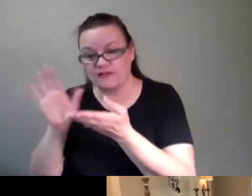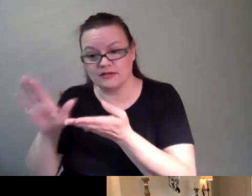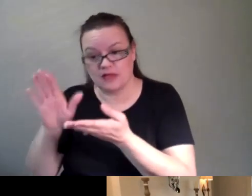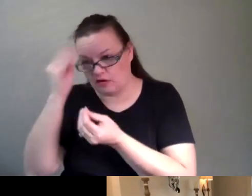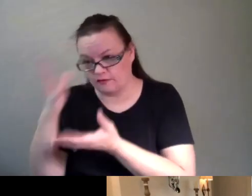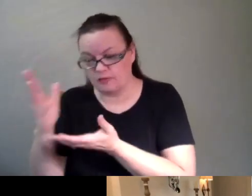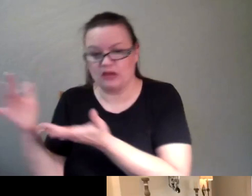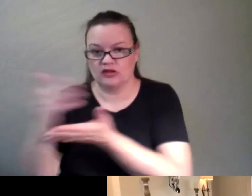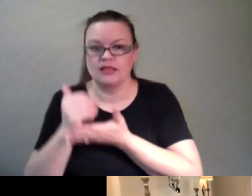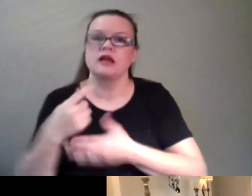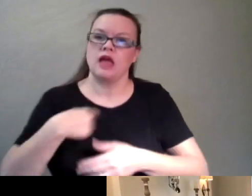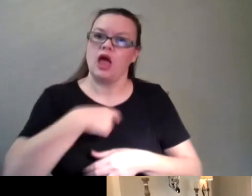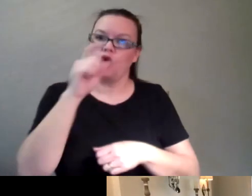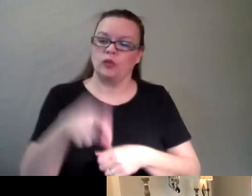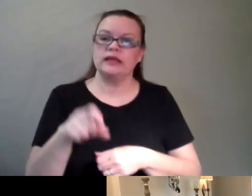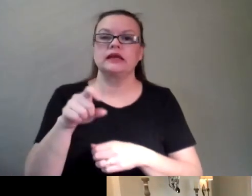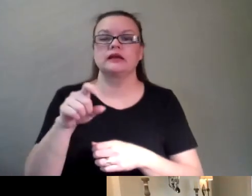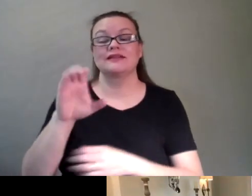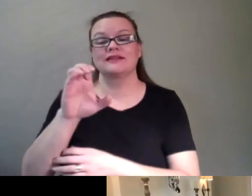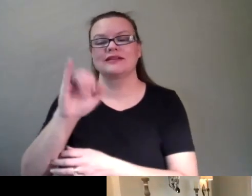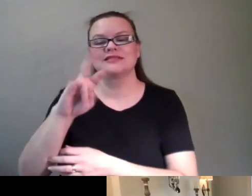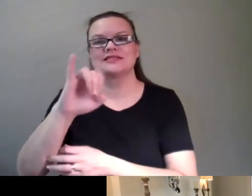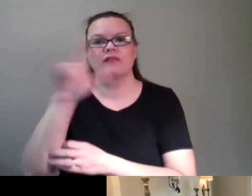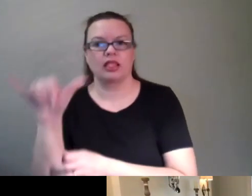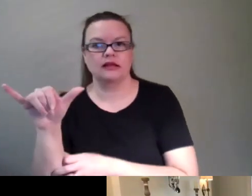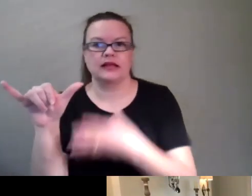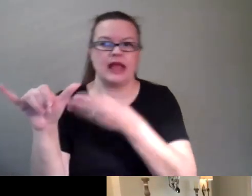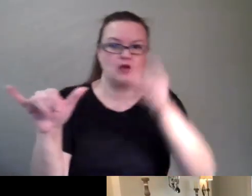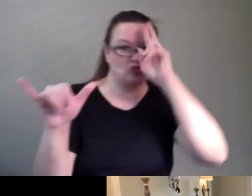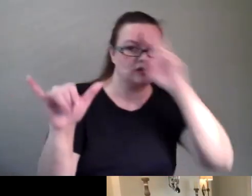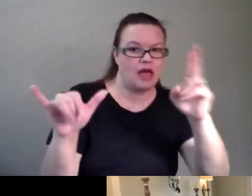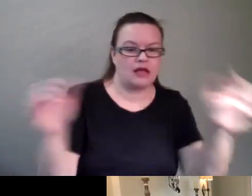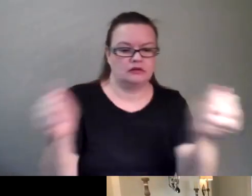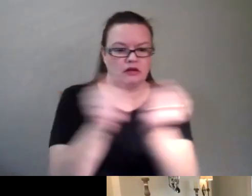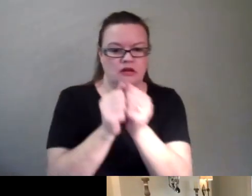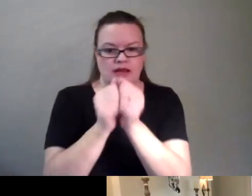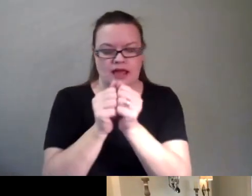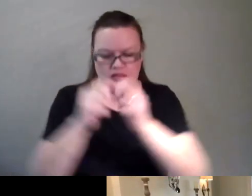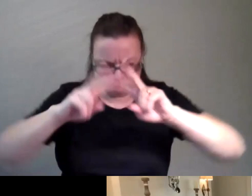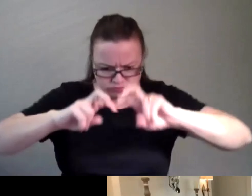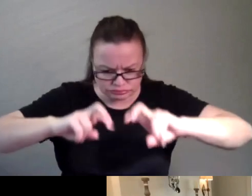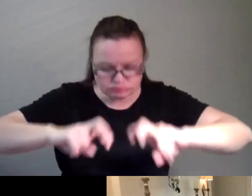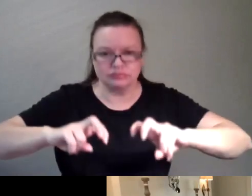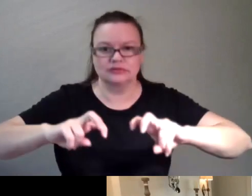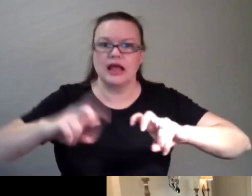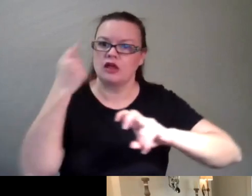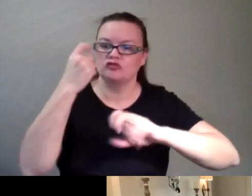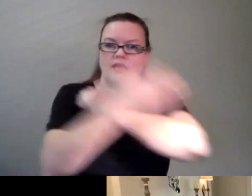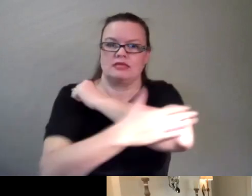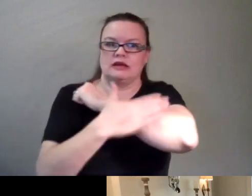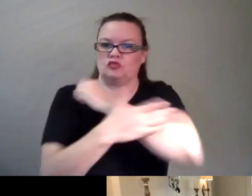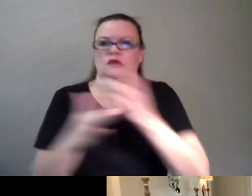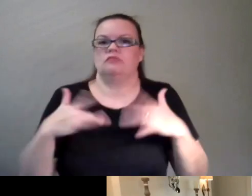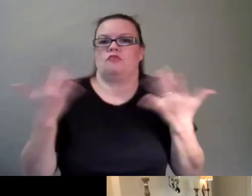civility and respect and where we are in the country at this era of deep polarization. We'll share a couple of slides with